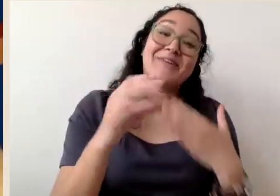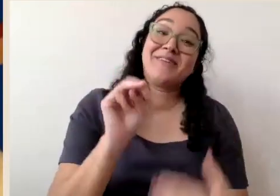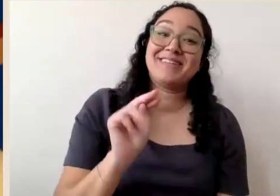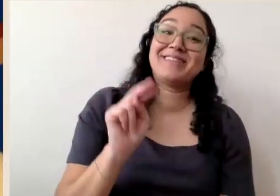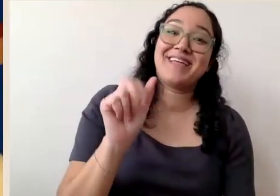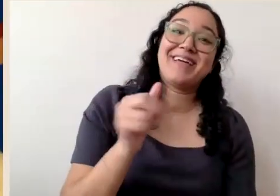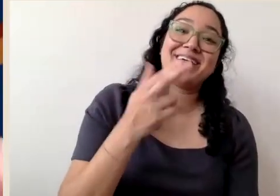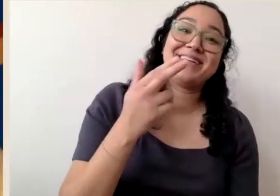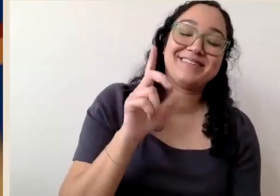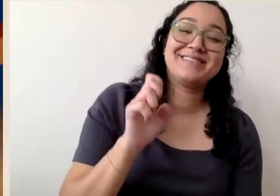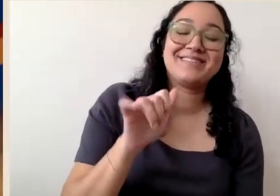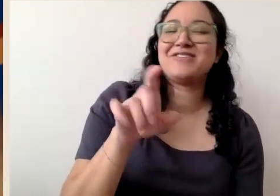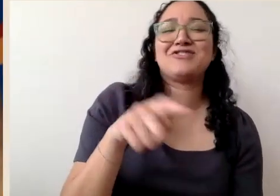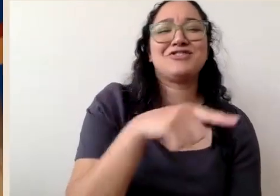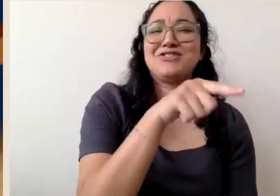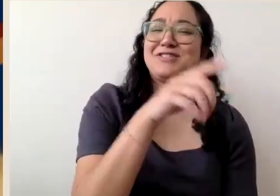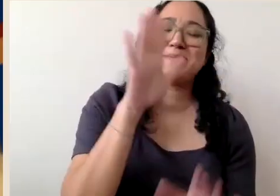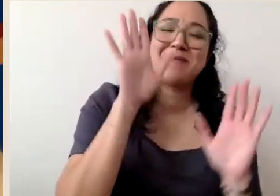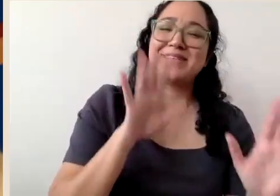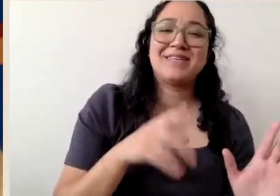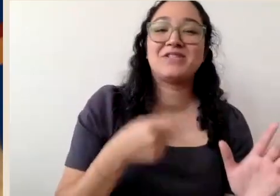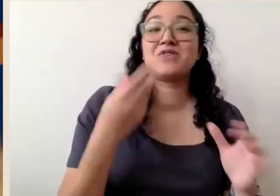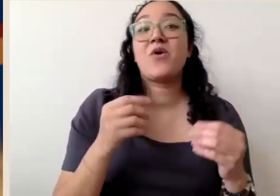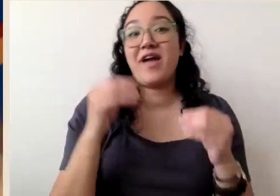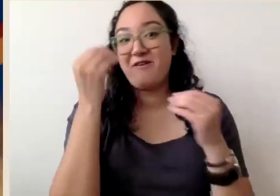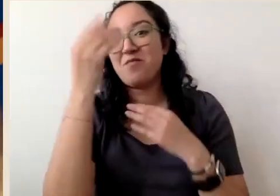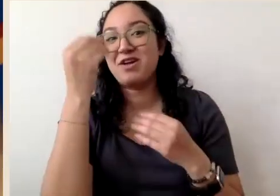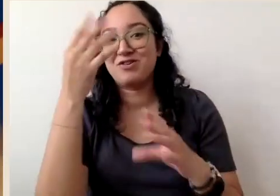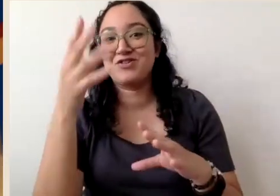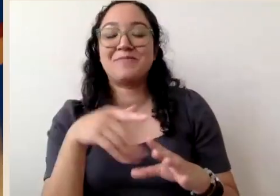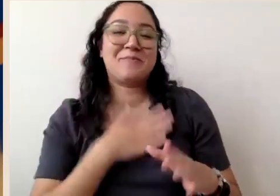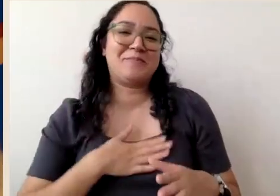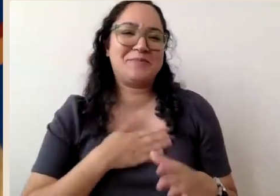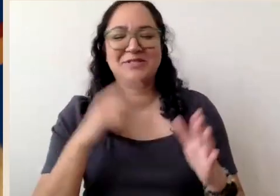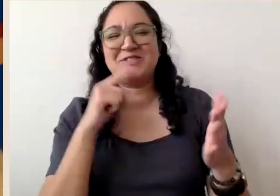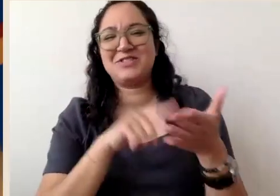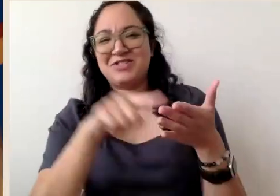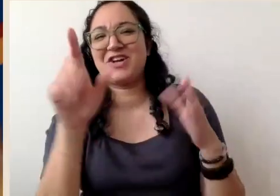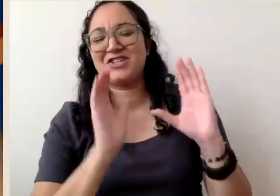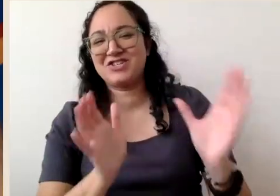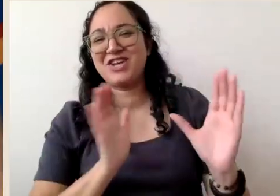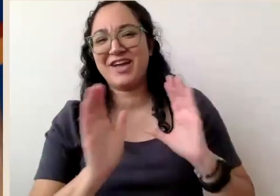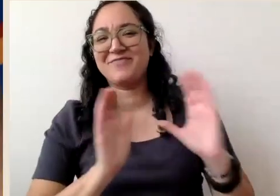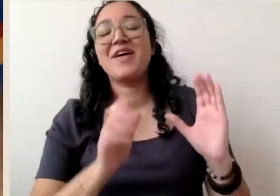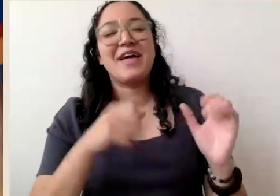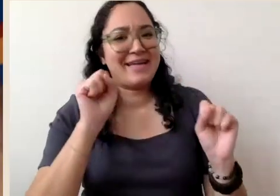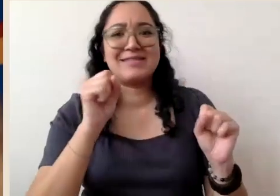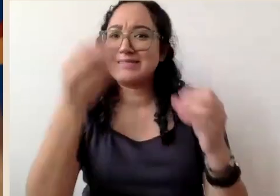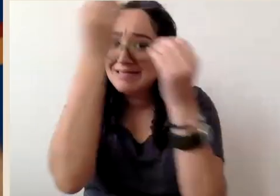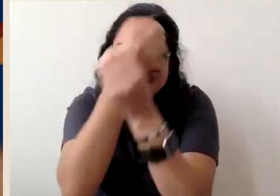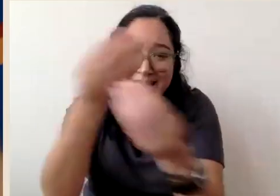Nicel is amazing. Here's the information from Omari. Just please look at the chat. But yes, let people